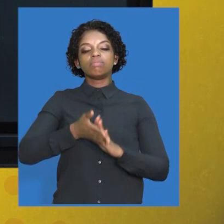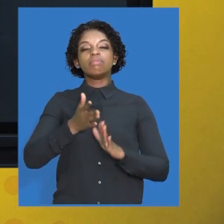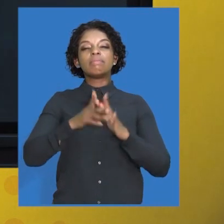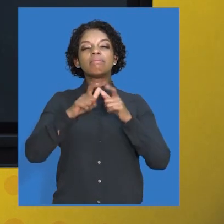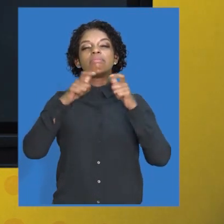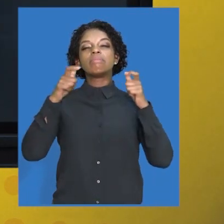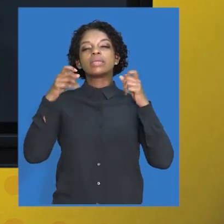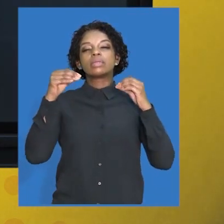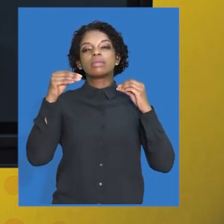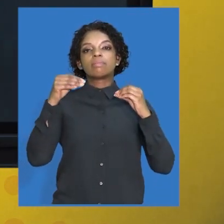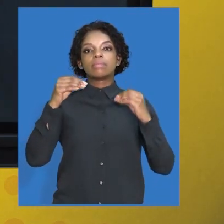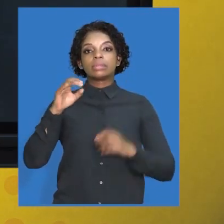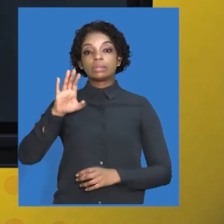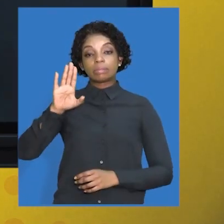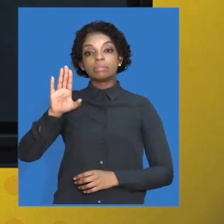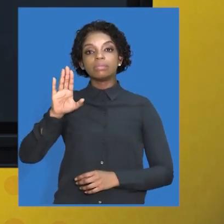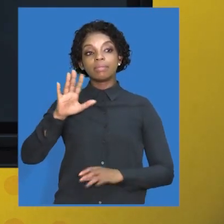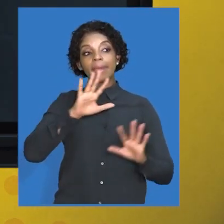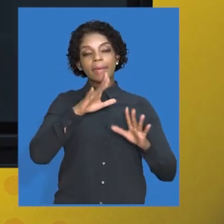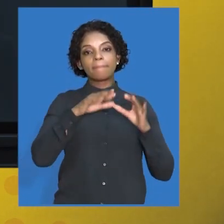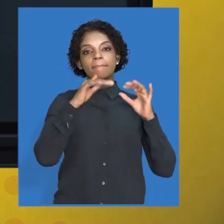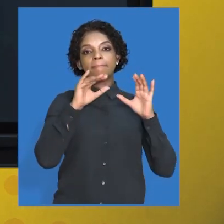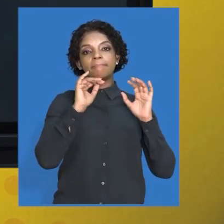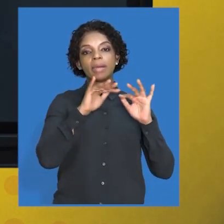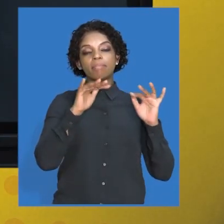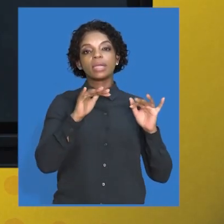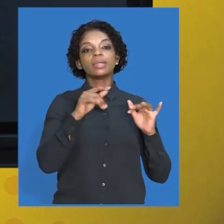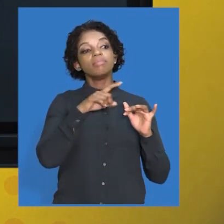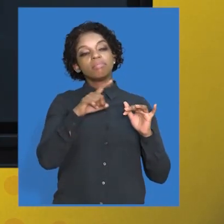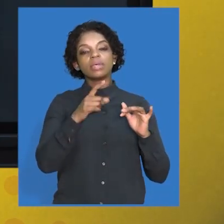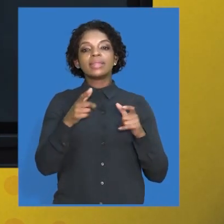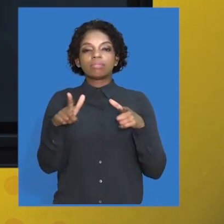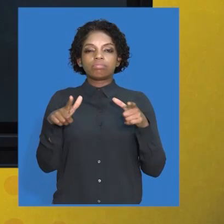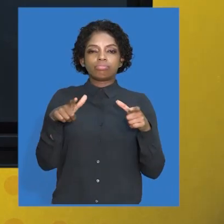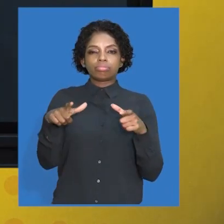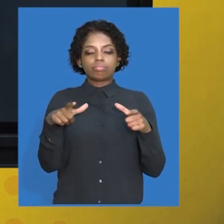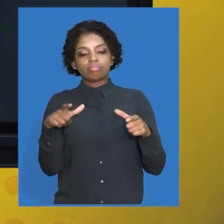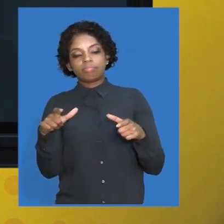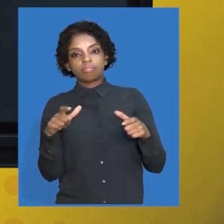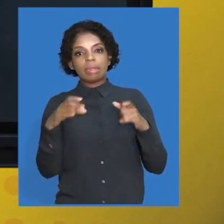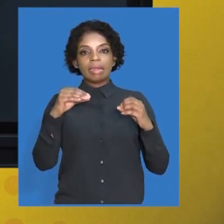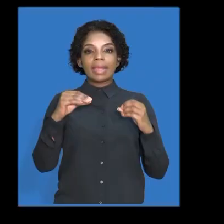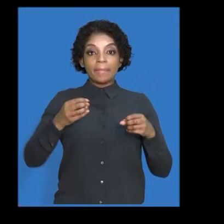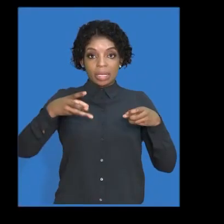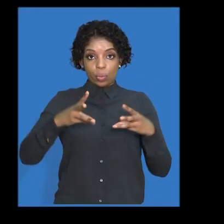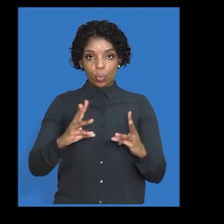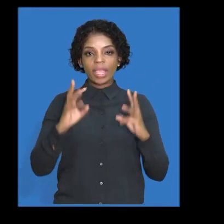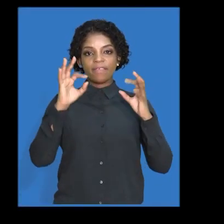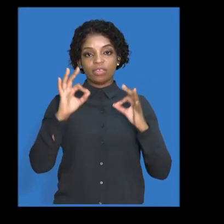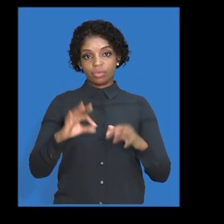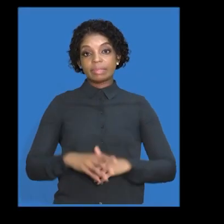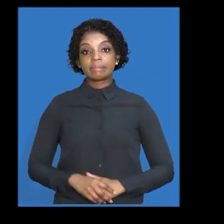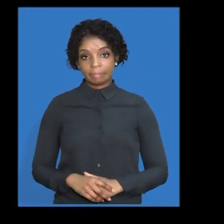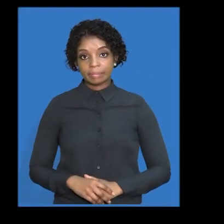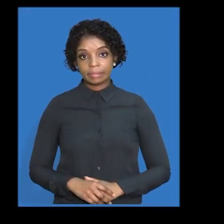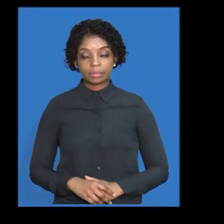get people in who have that experience and can run the company in a very efficient manner. Shareholders